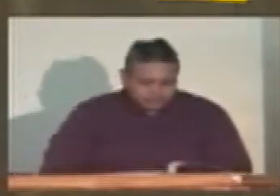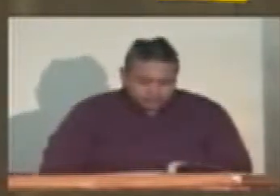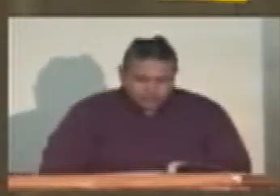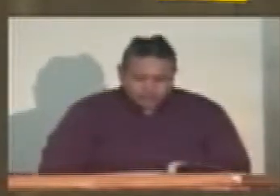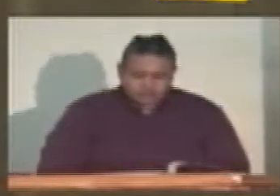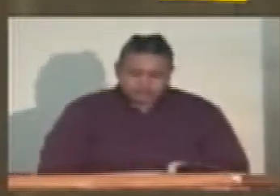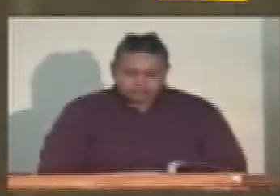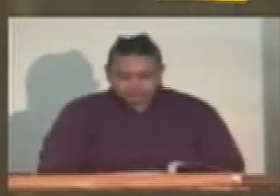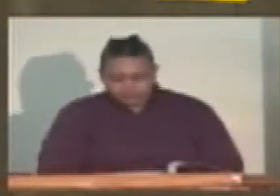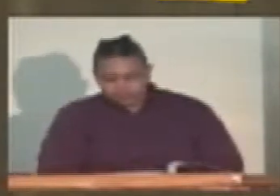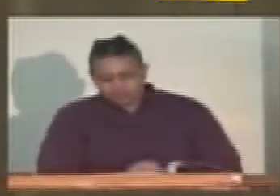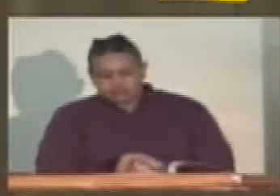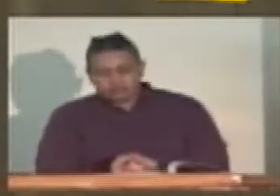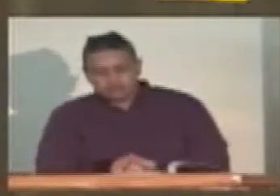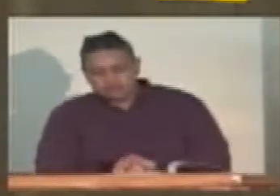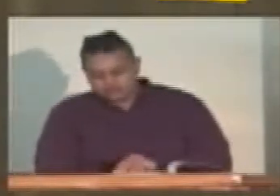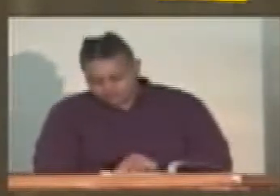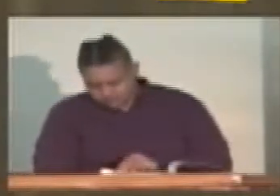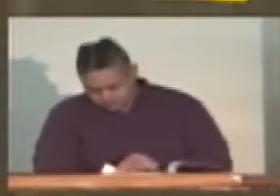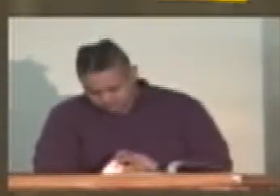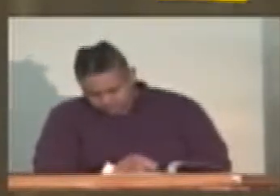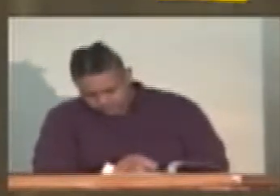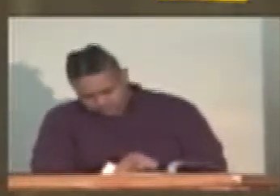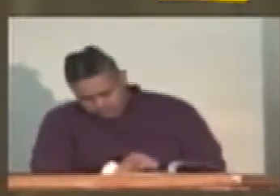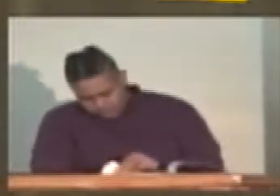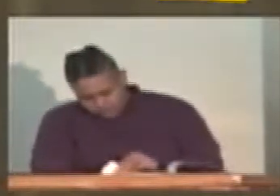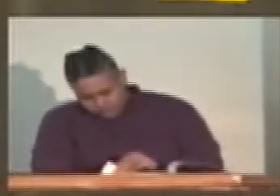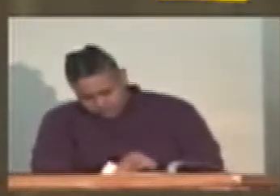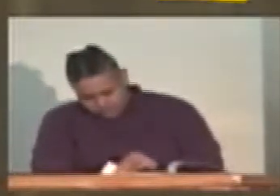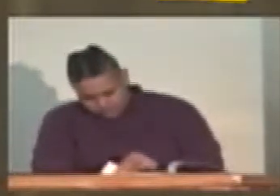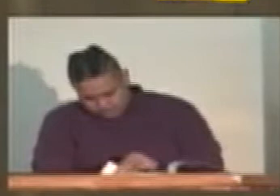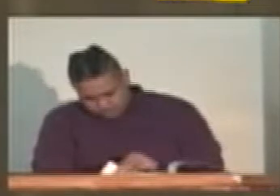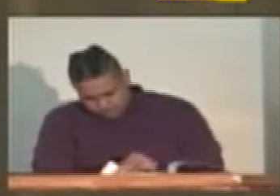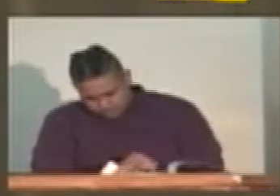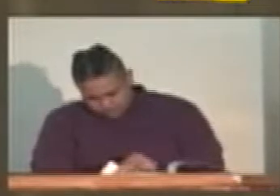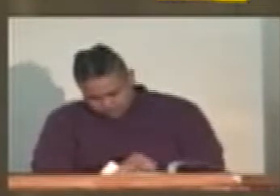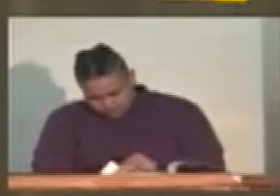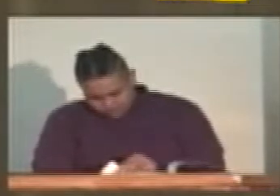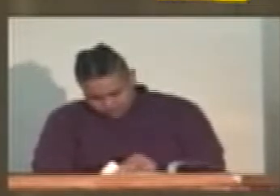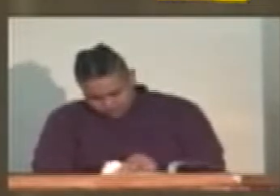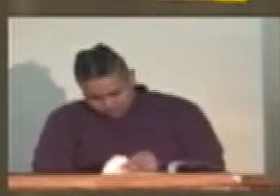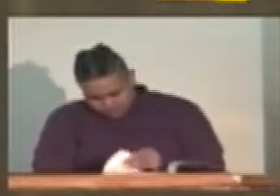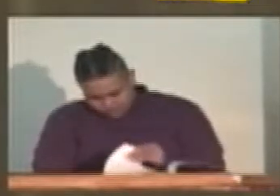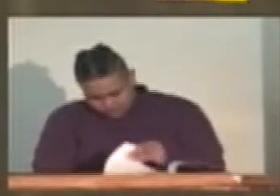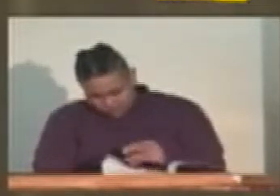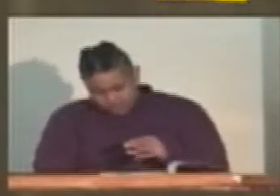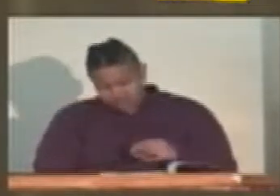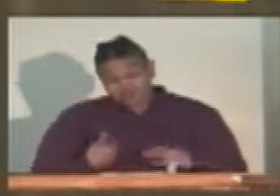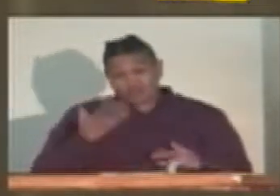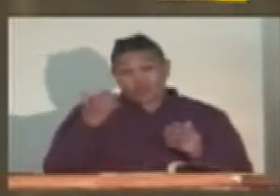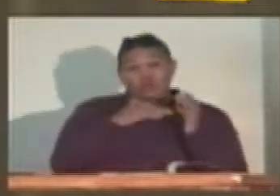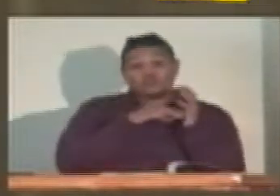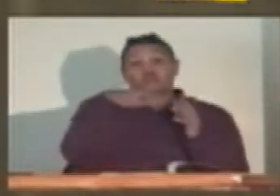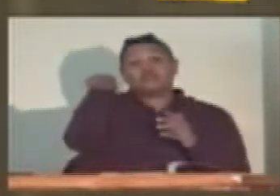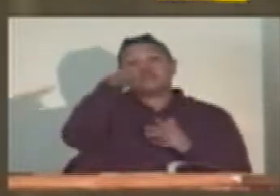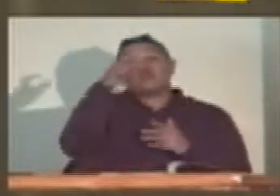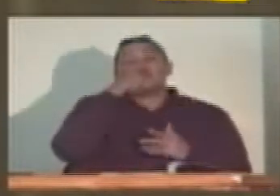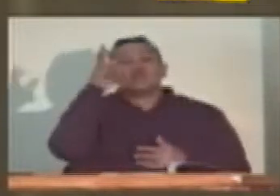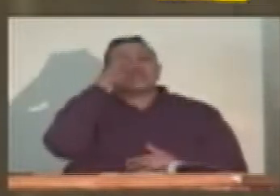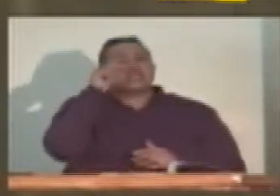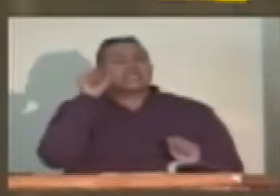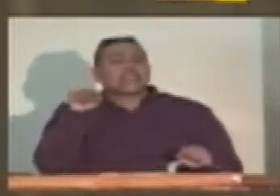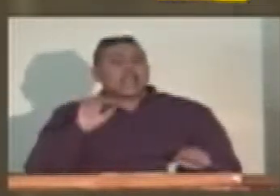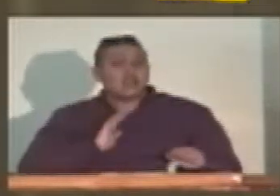Mr. Speaker, I want to repeat for those who have ears to hear that our record in the area of public